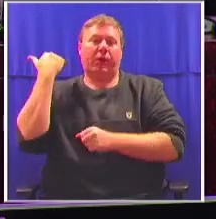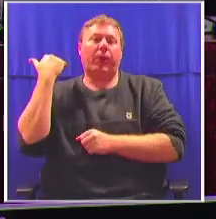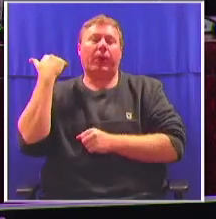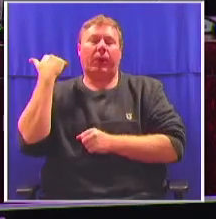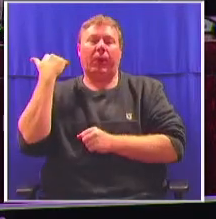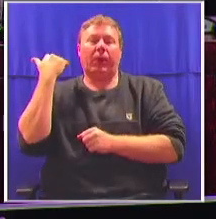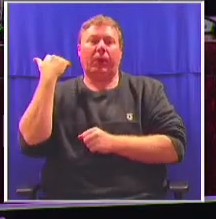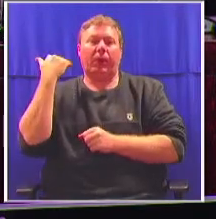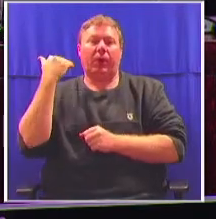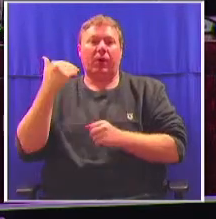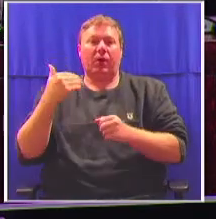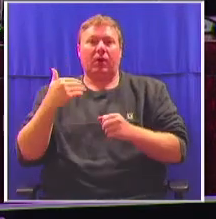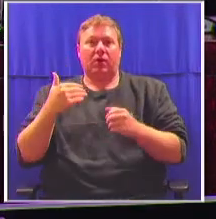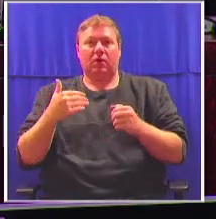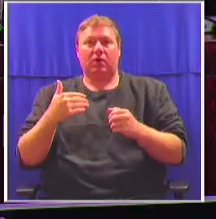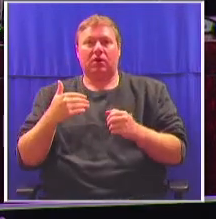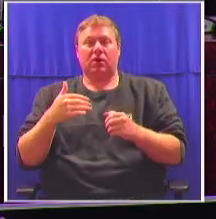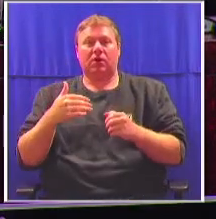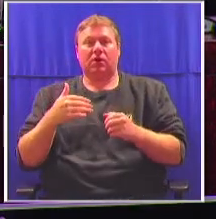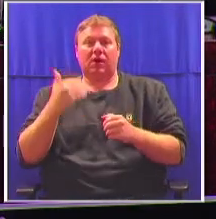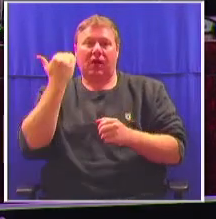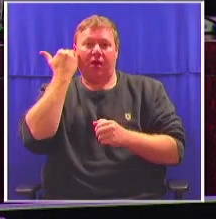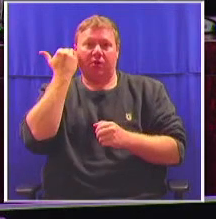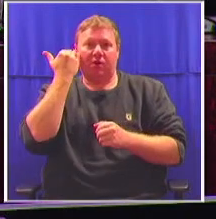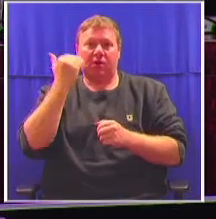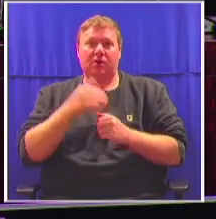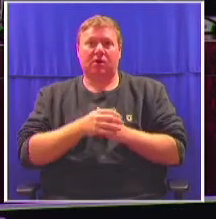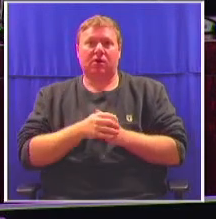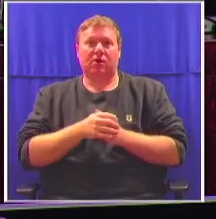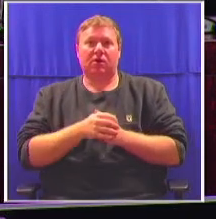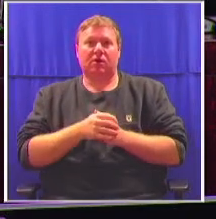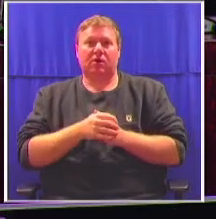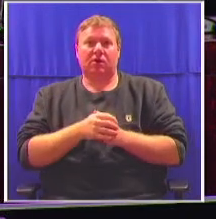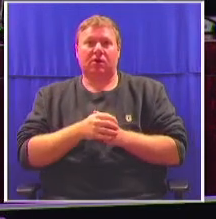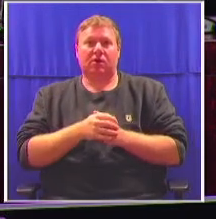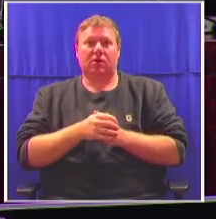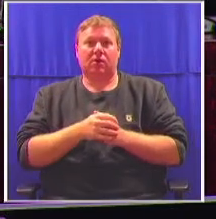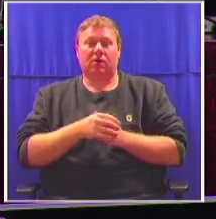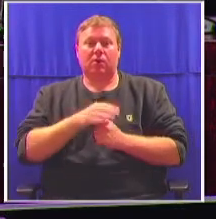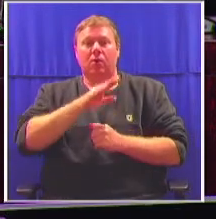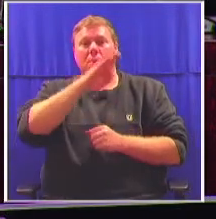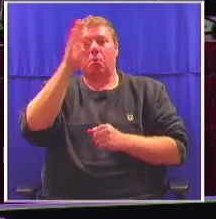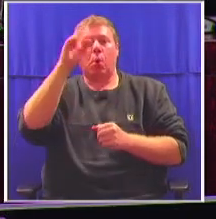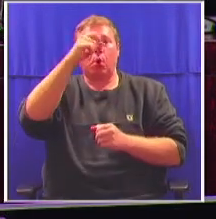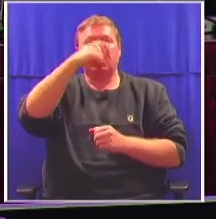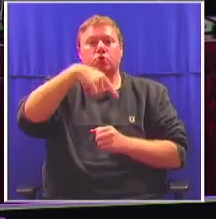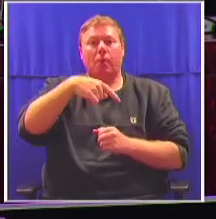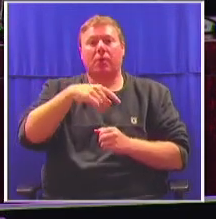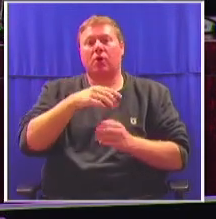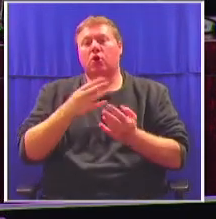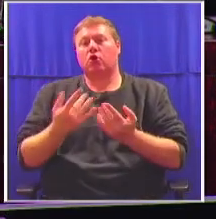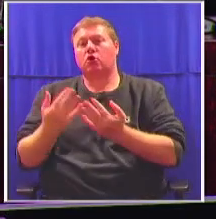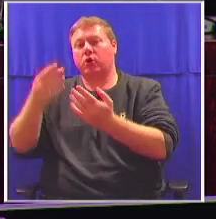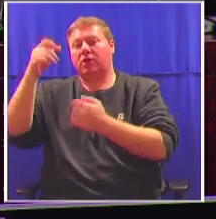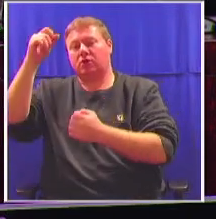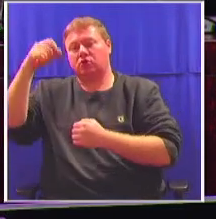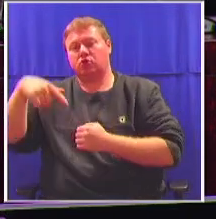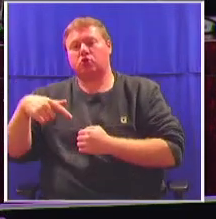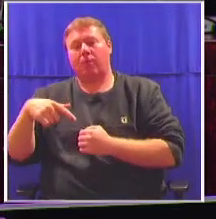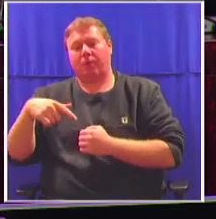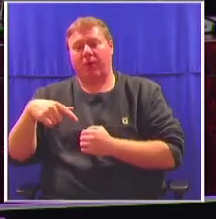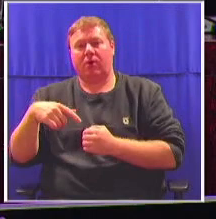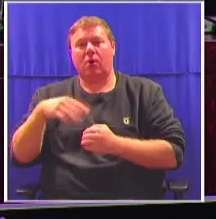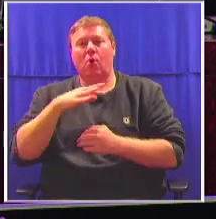administration reinstated the blue drop and green drop water quality monitoring systems to monitor the country's water